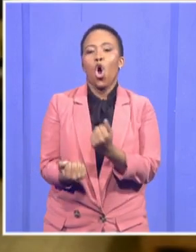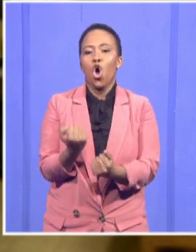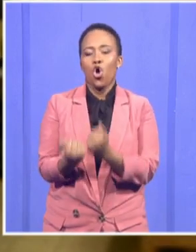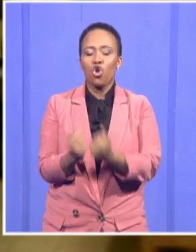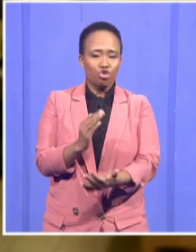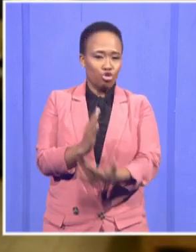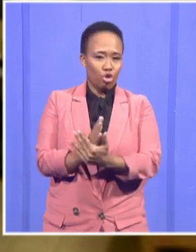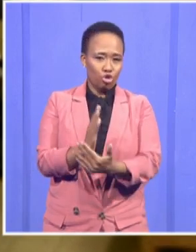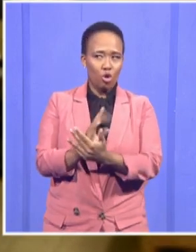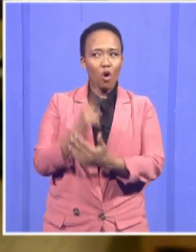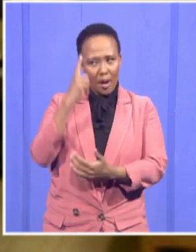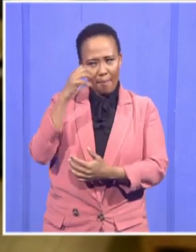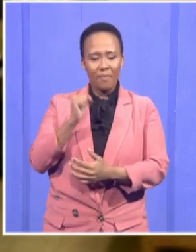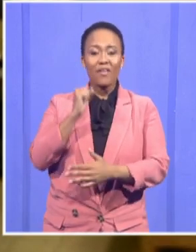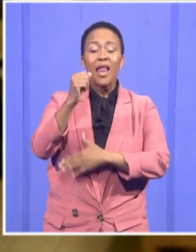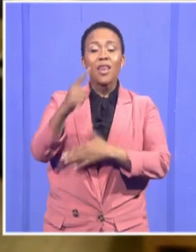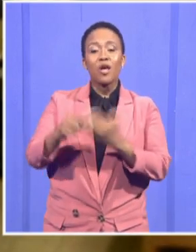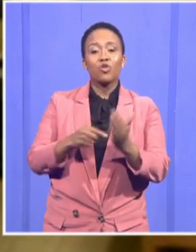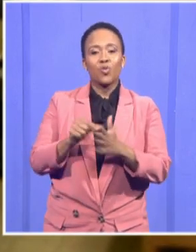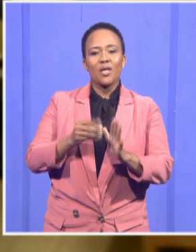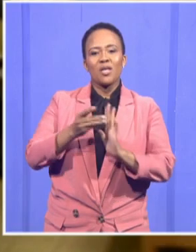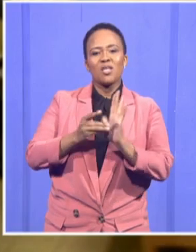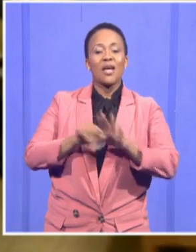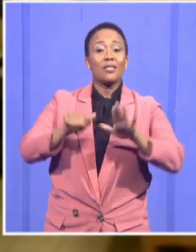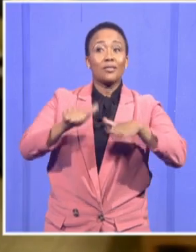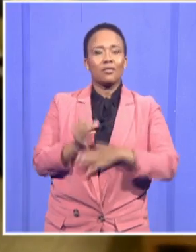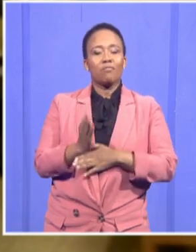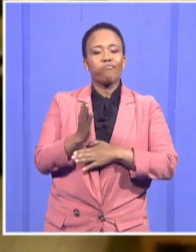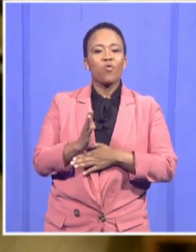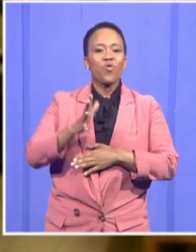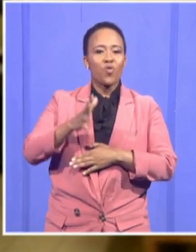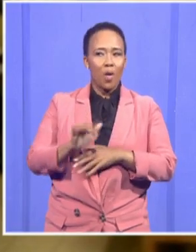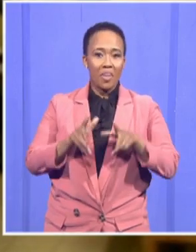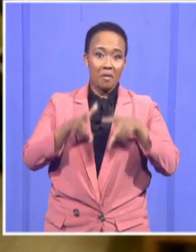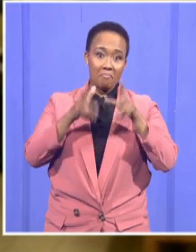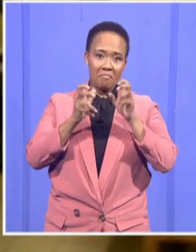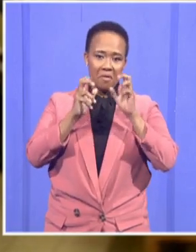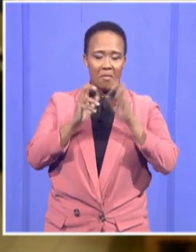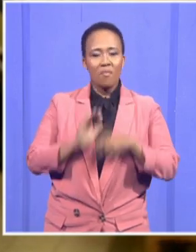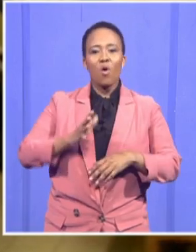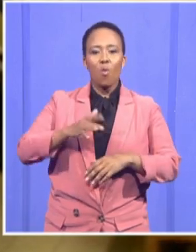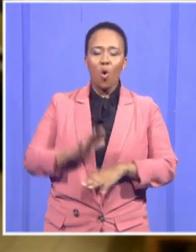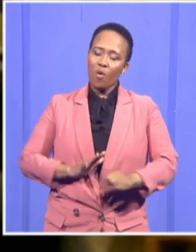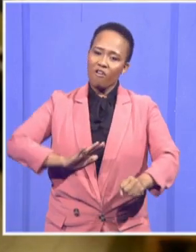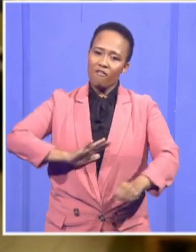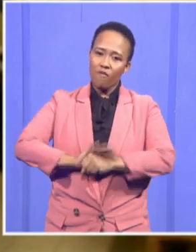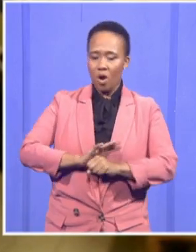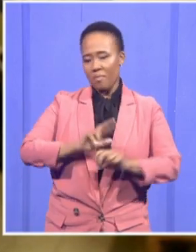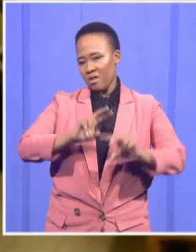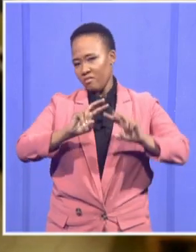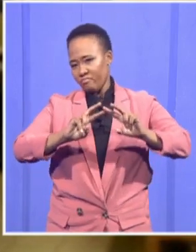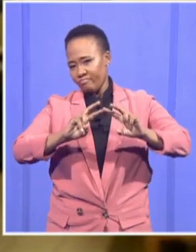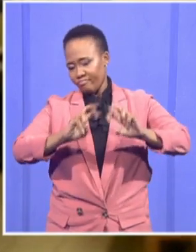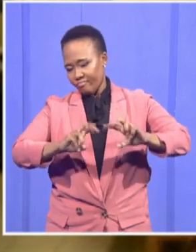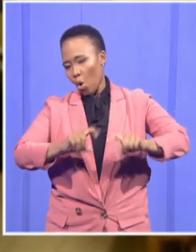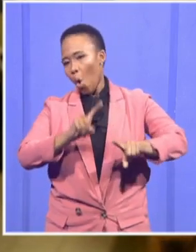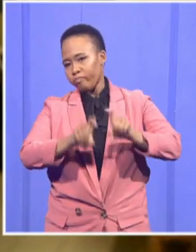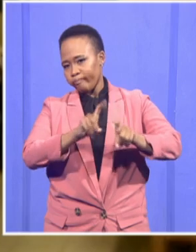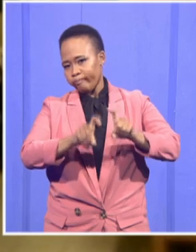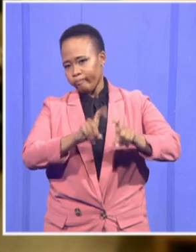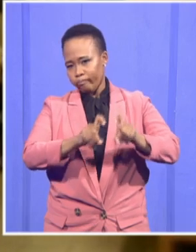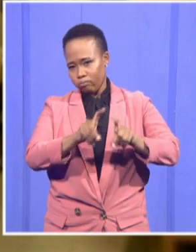you guys will be there next week on the 16th. You will get those reasons when they are then fully ventilated before the court. He's labeled as a kingpin.